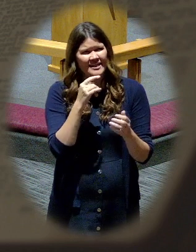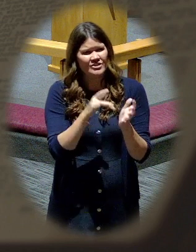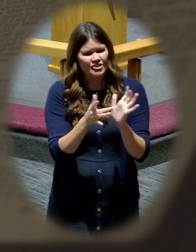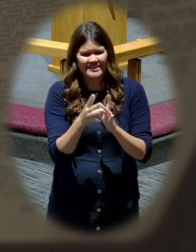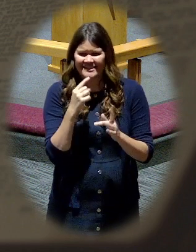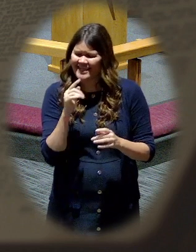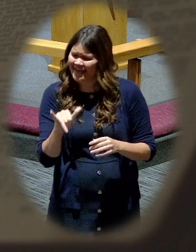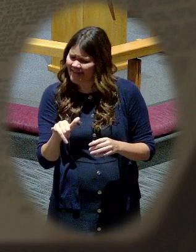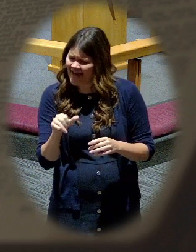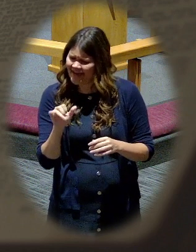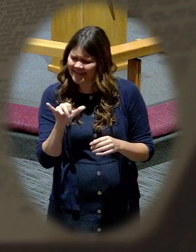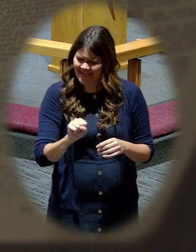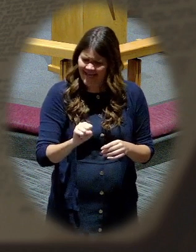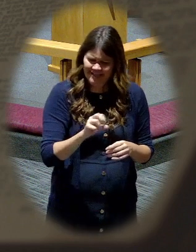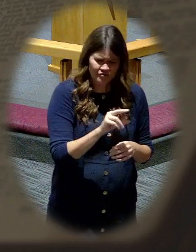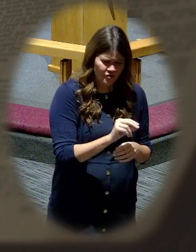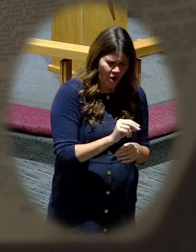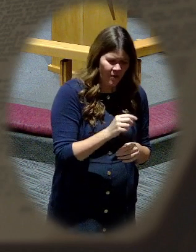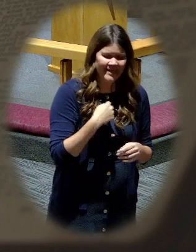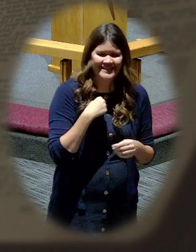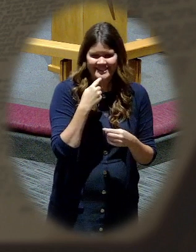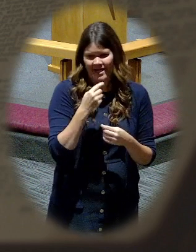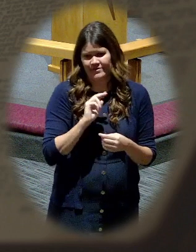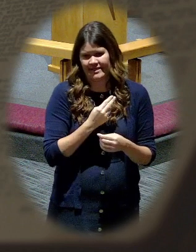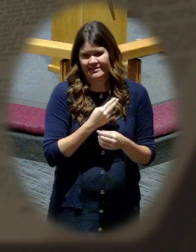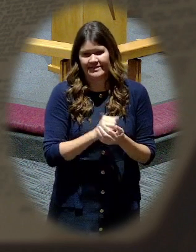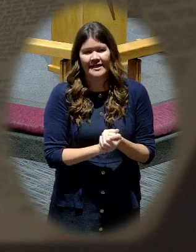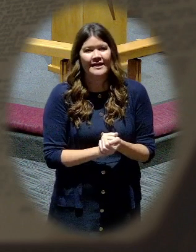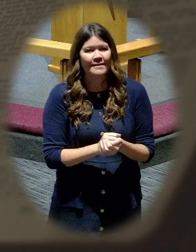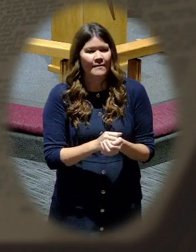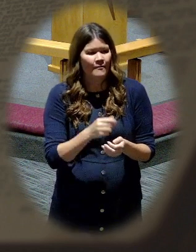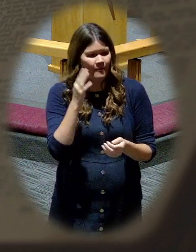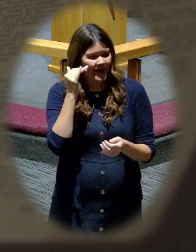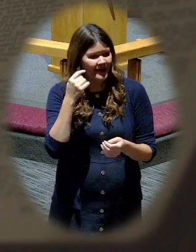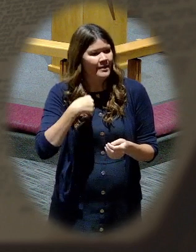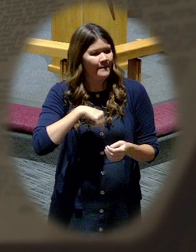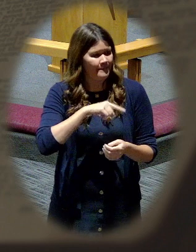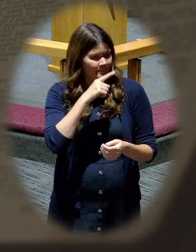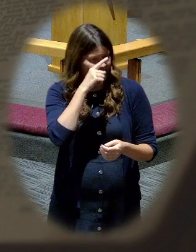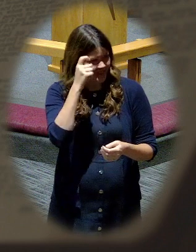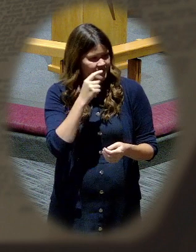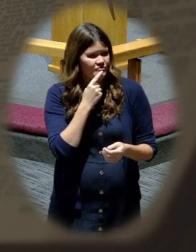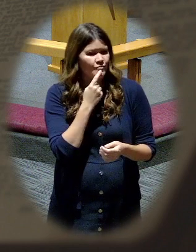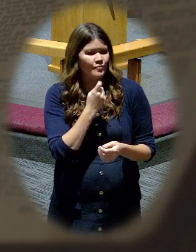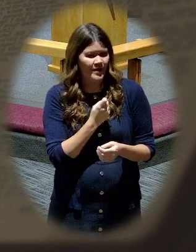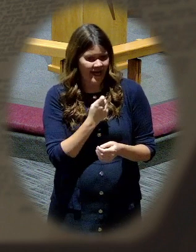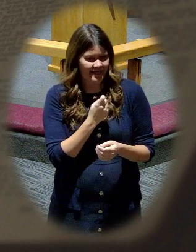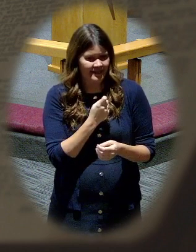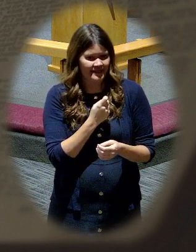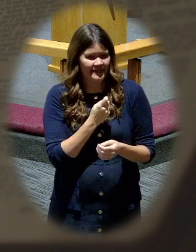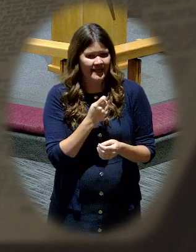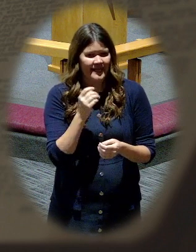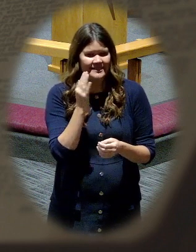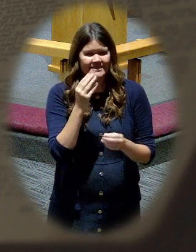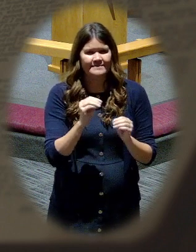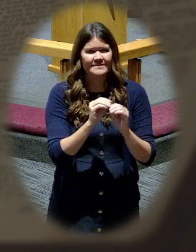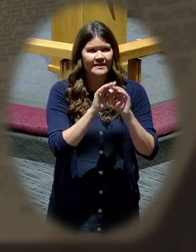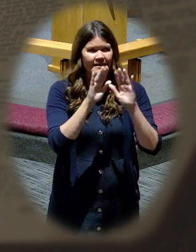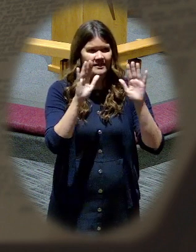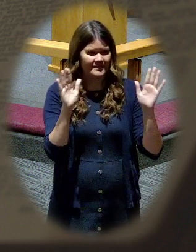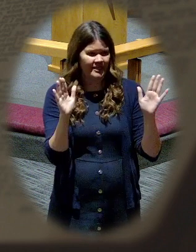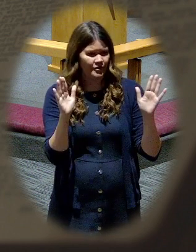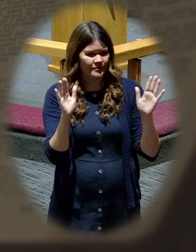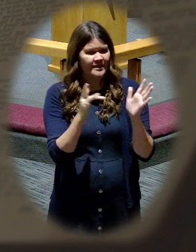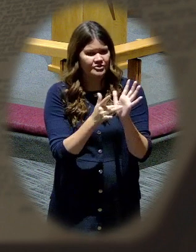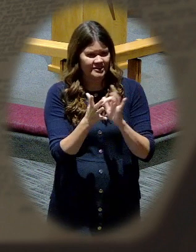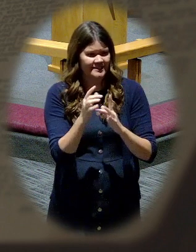red. Seeing those words highlighted in a special color can make them seem more immediate and more noticeable, which is why